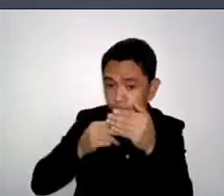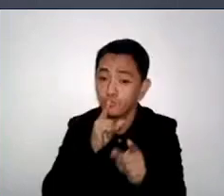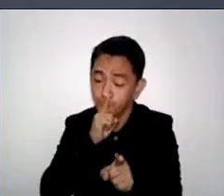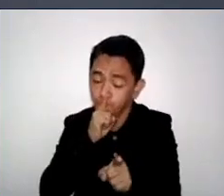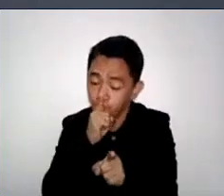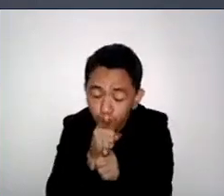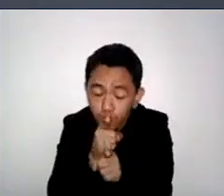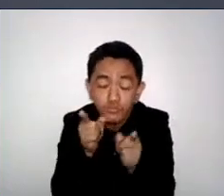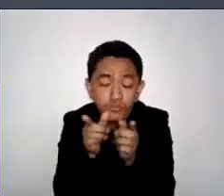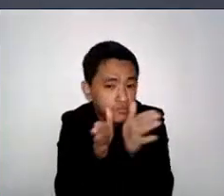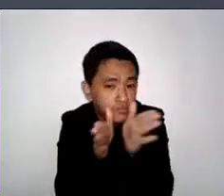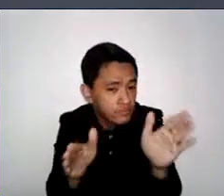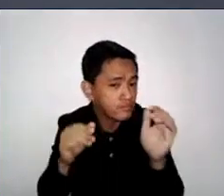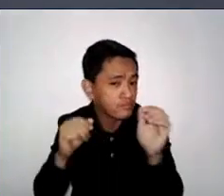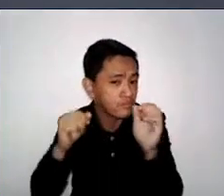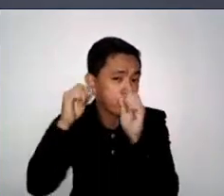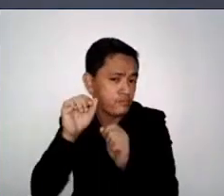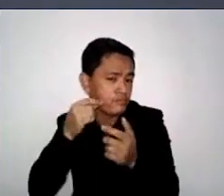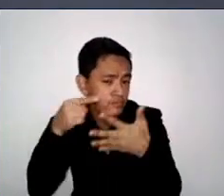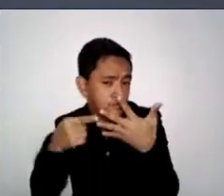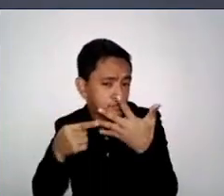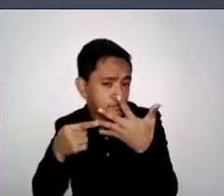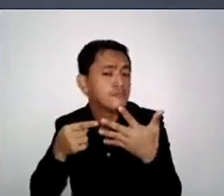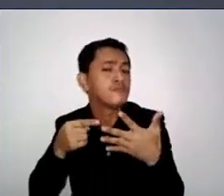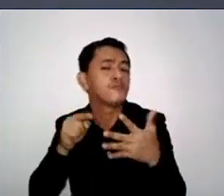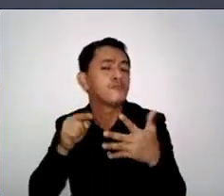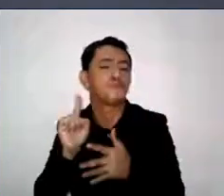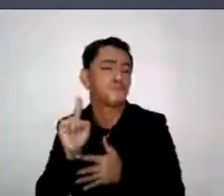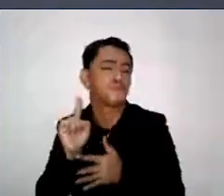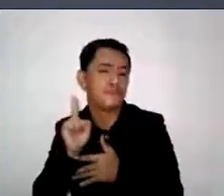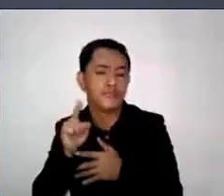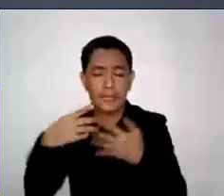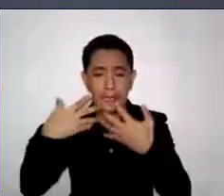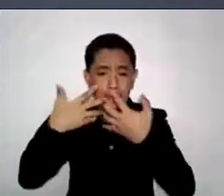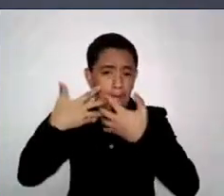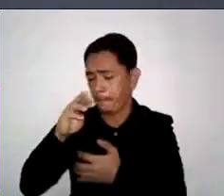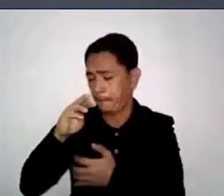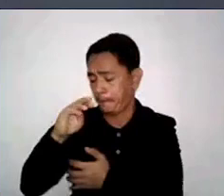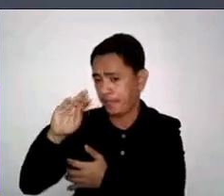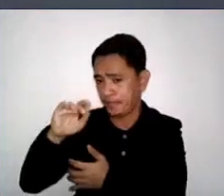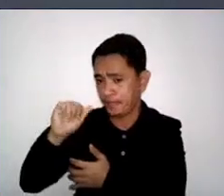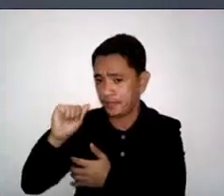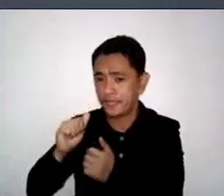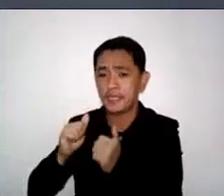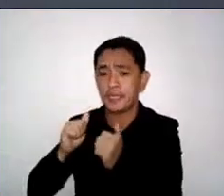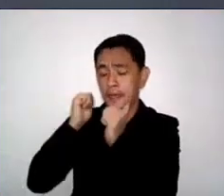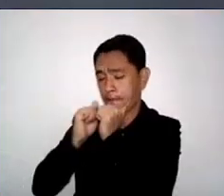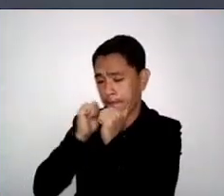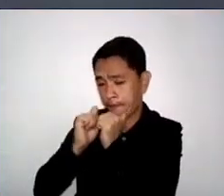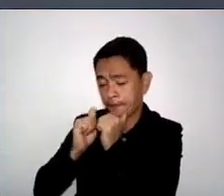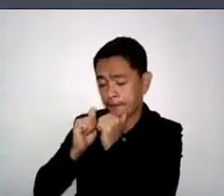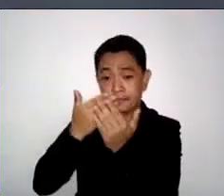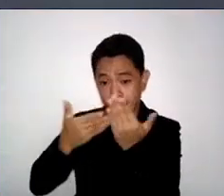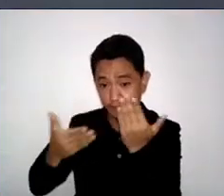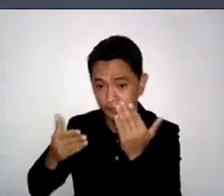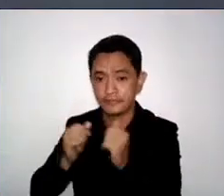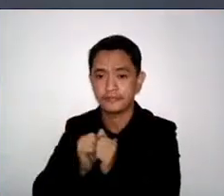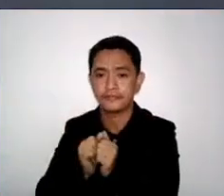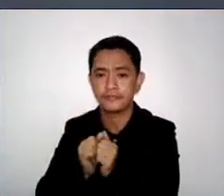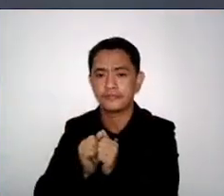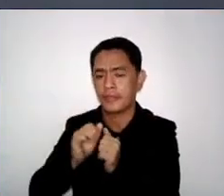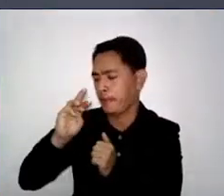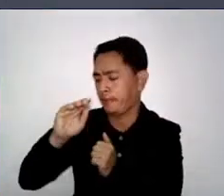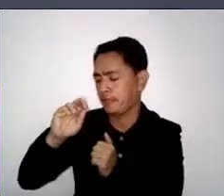literacy. These are the mechanical and meaning aspects. The mechanical aspect refers to